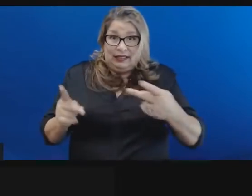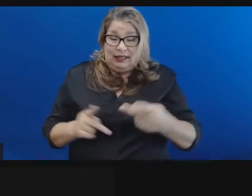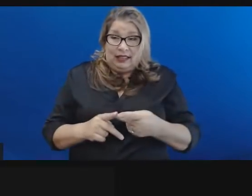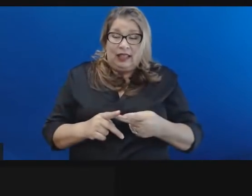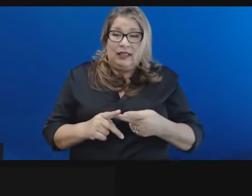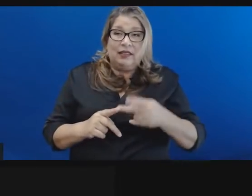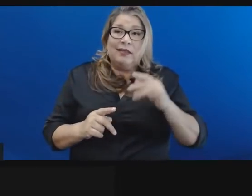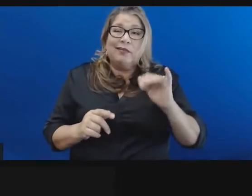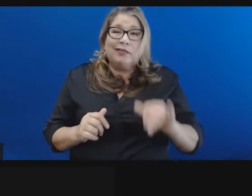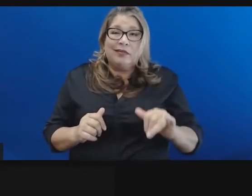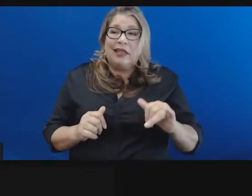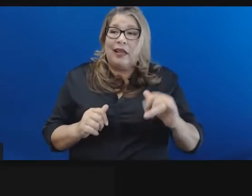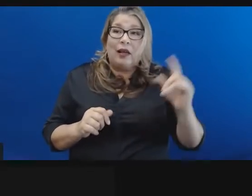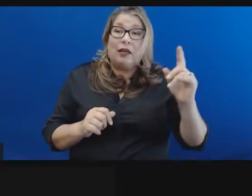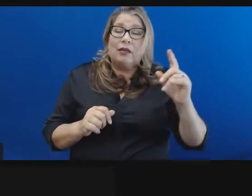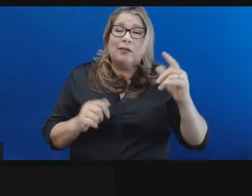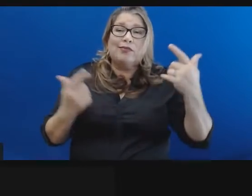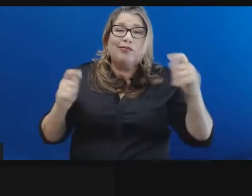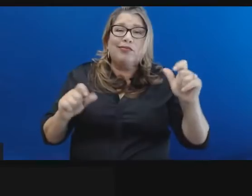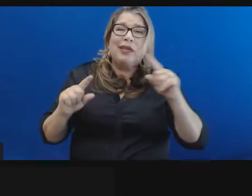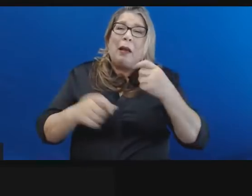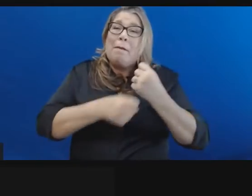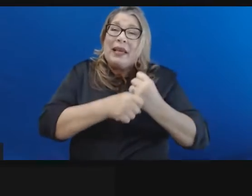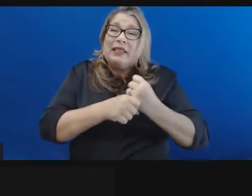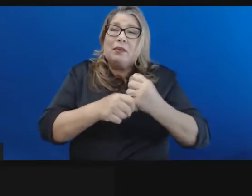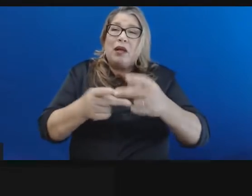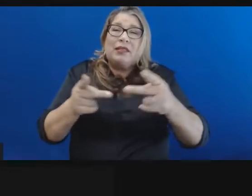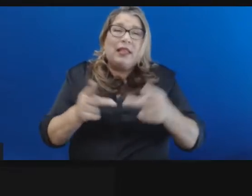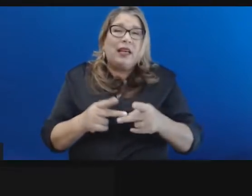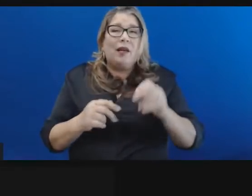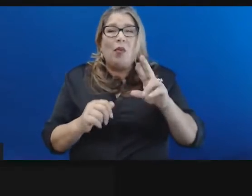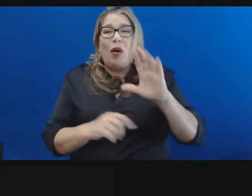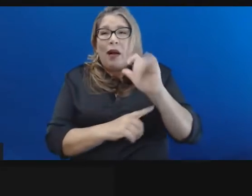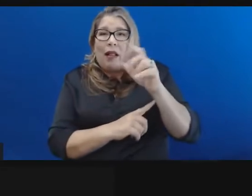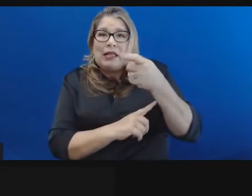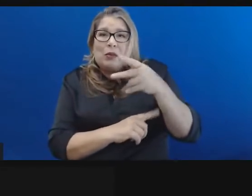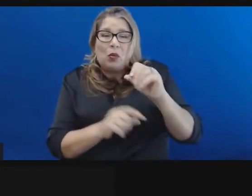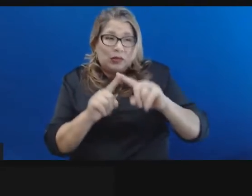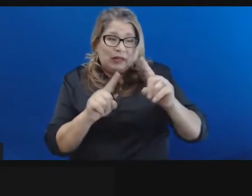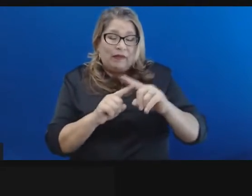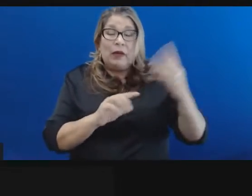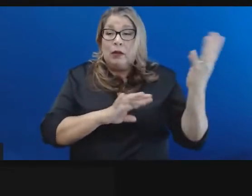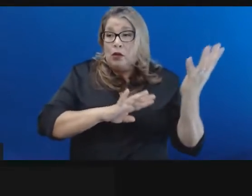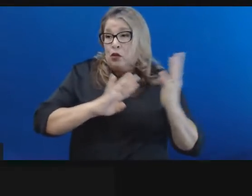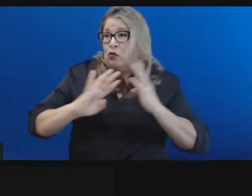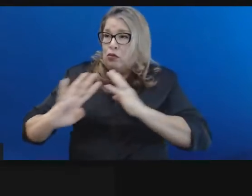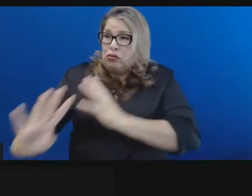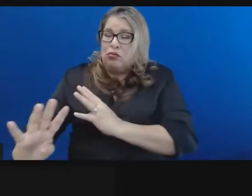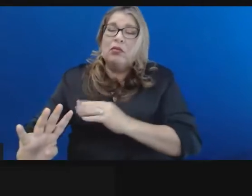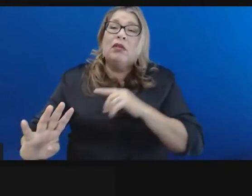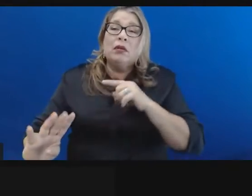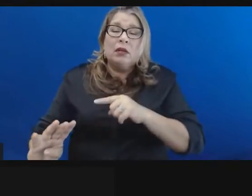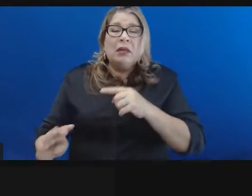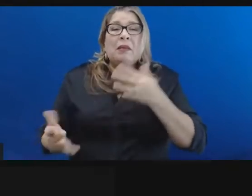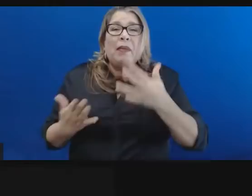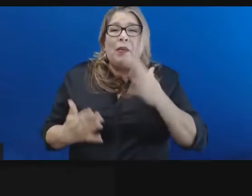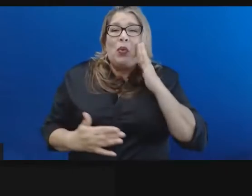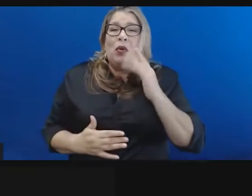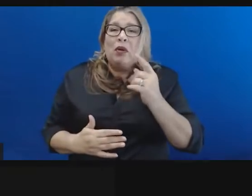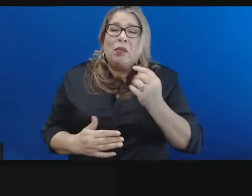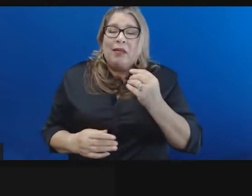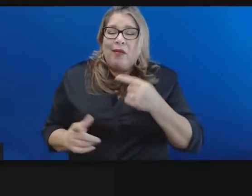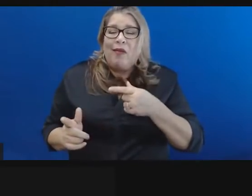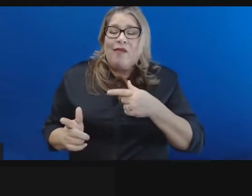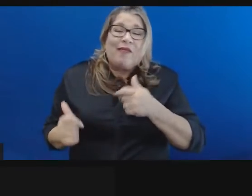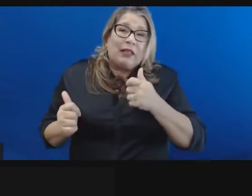us consolidate where people are getting vaccinated, allow people to have a little bit more familiar knowledge of where they might get